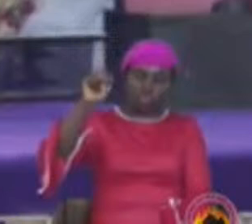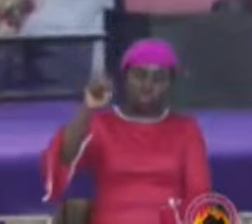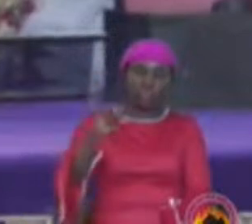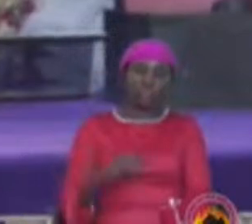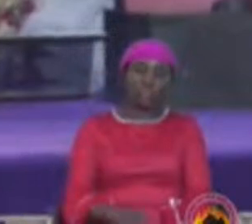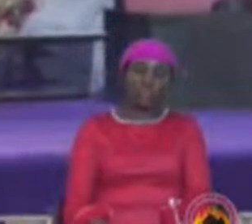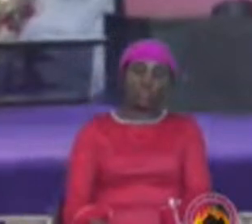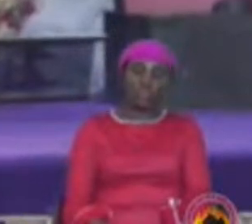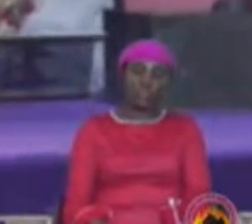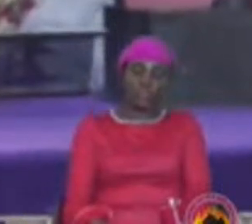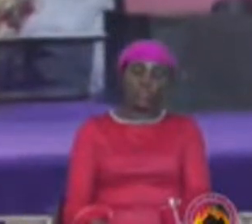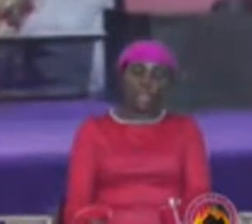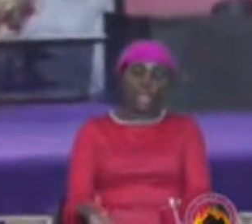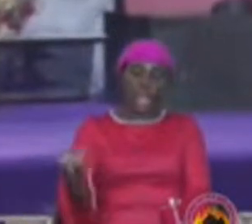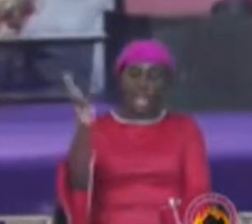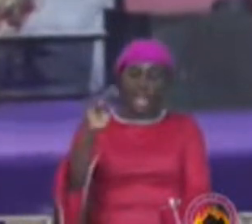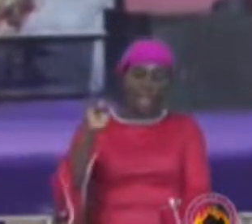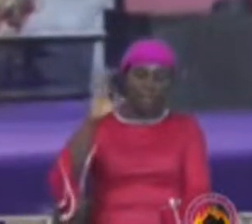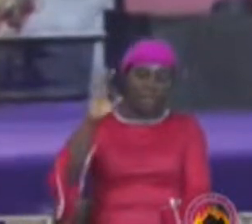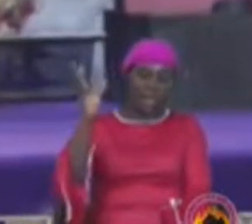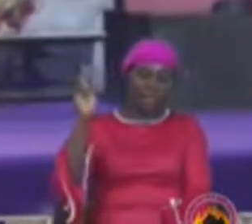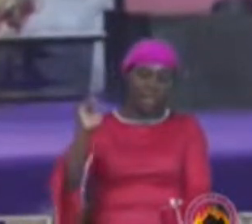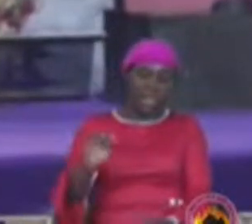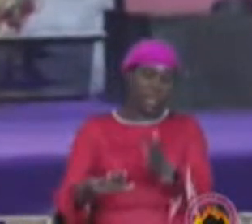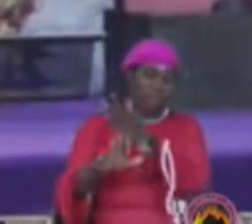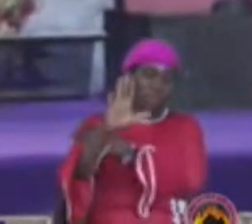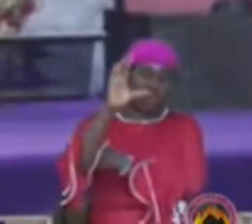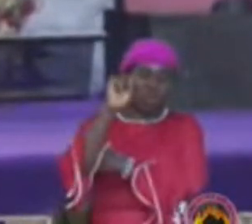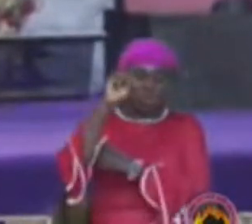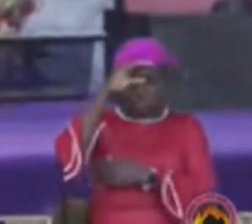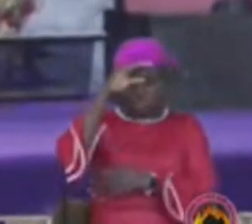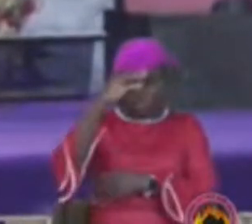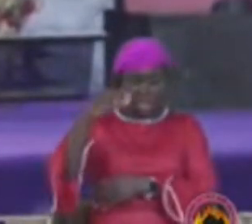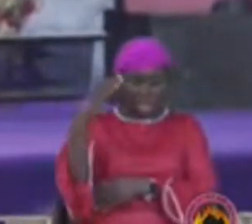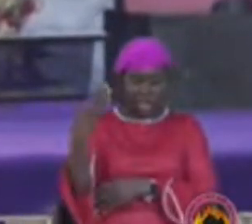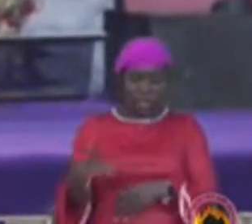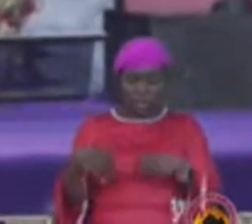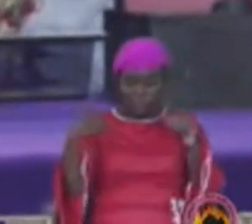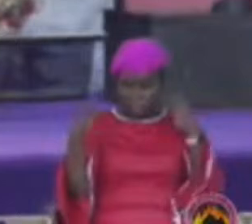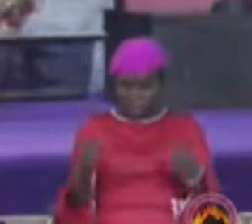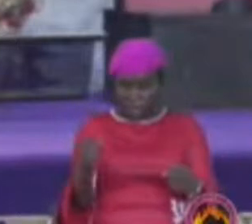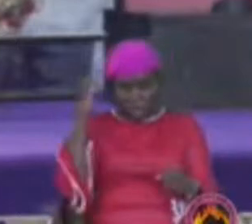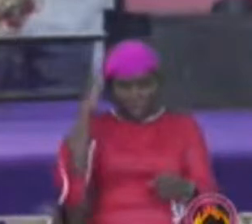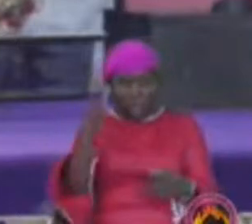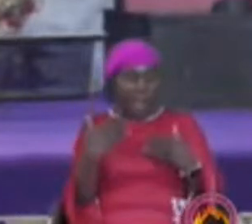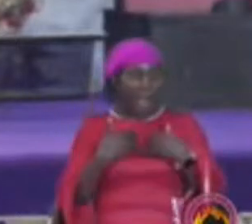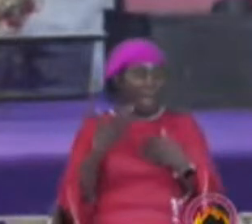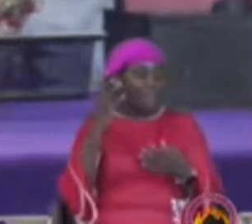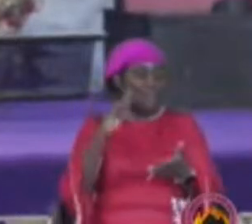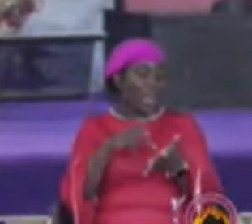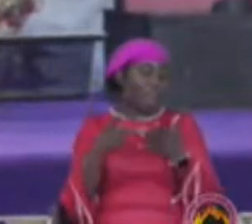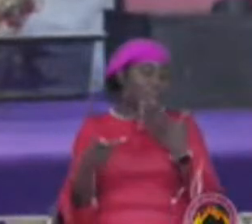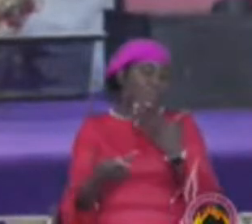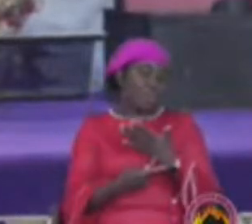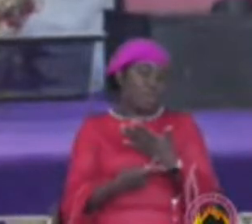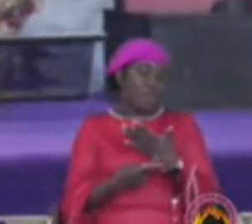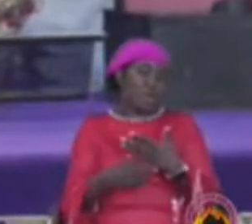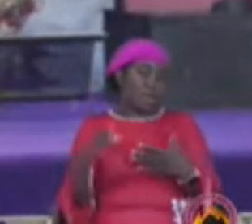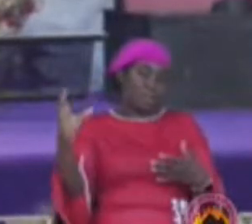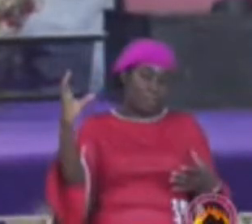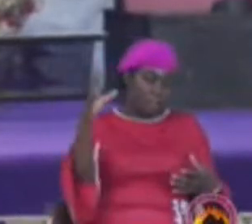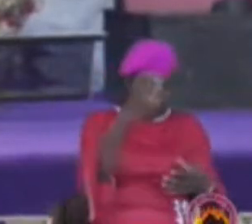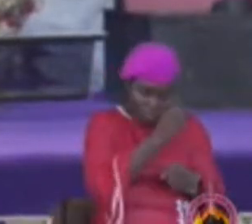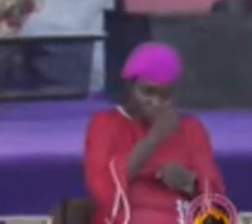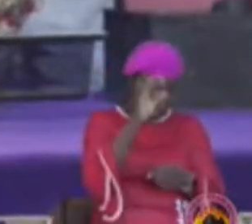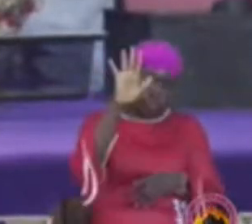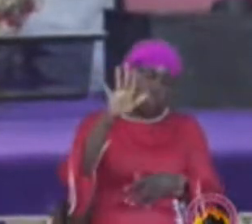MFM God's Men of Valor holds a monthly restoration program tagged Capture Your Glory on Saturday, 38th